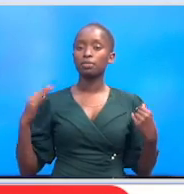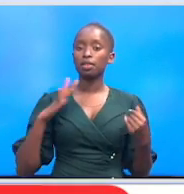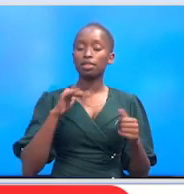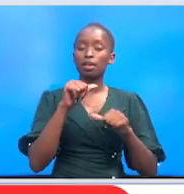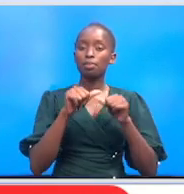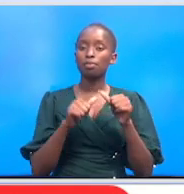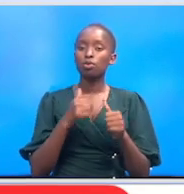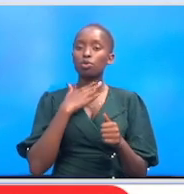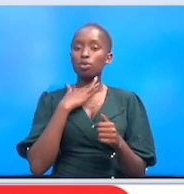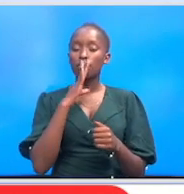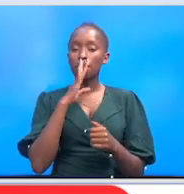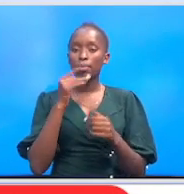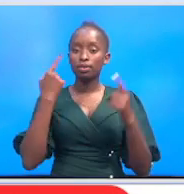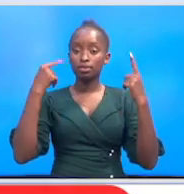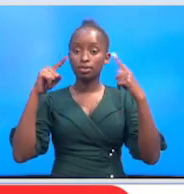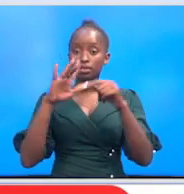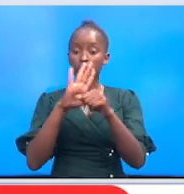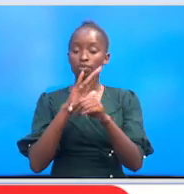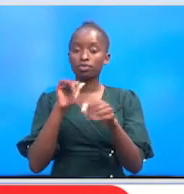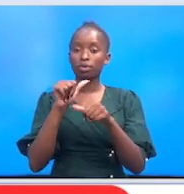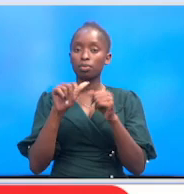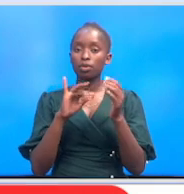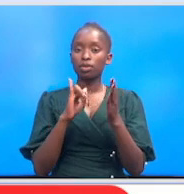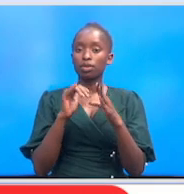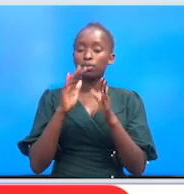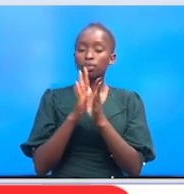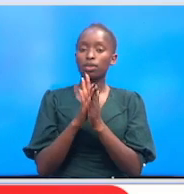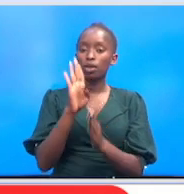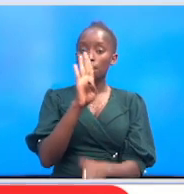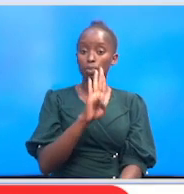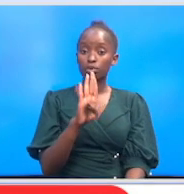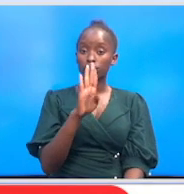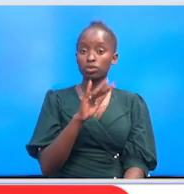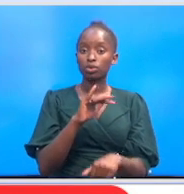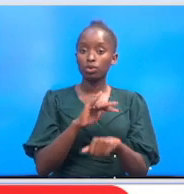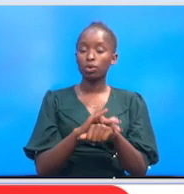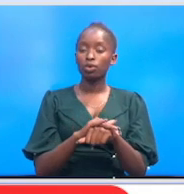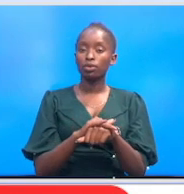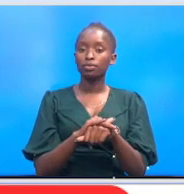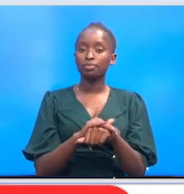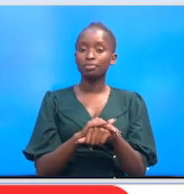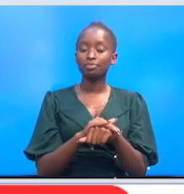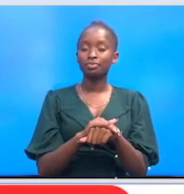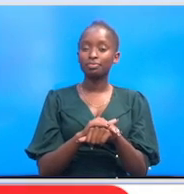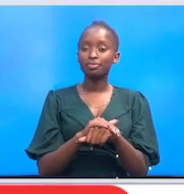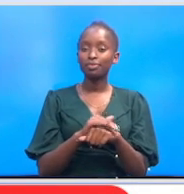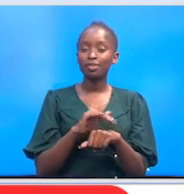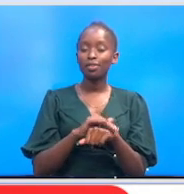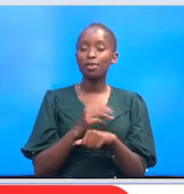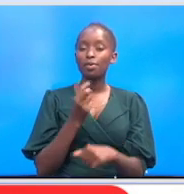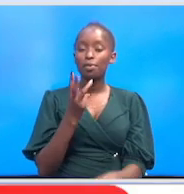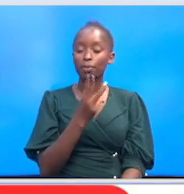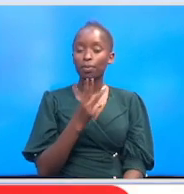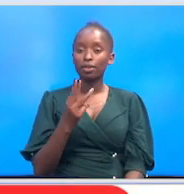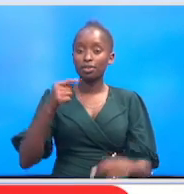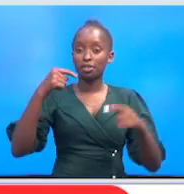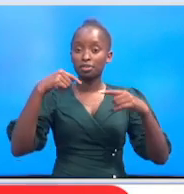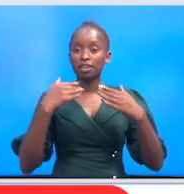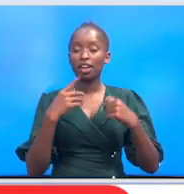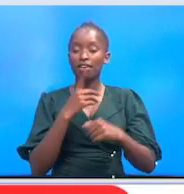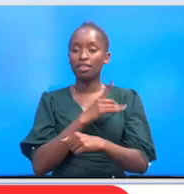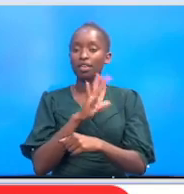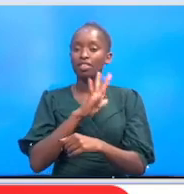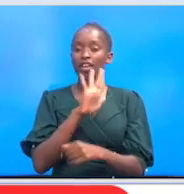dimba la bara Afrika dhidi ya Botswana siku ya Jumatano ugani Nyayo. Leo ilikuwa siku yao ya